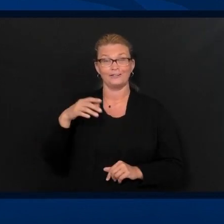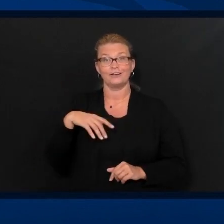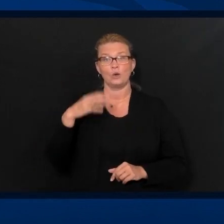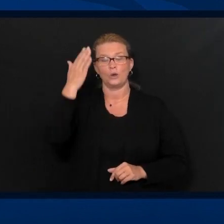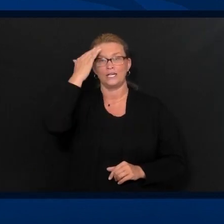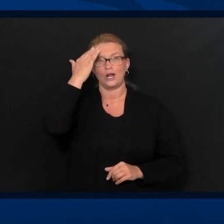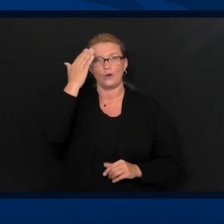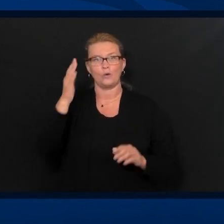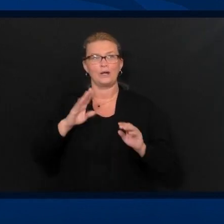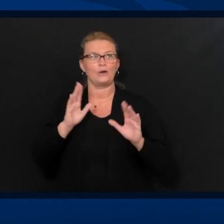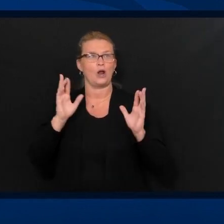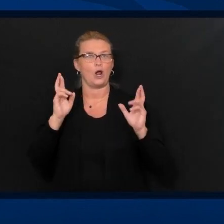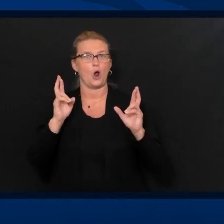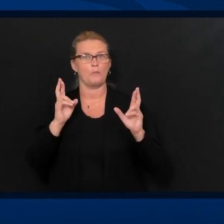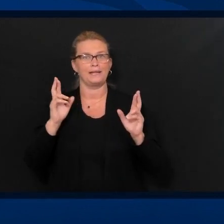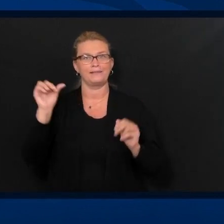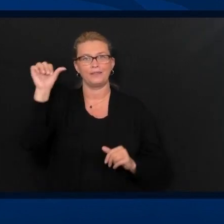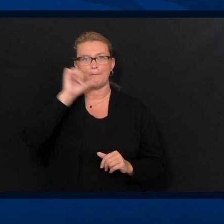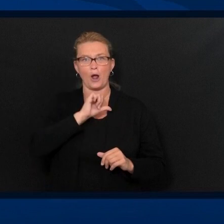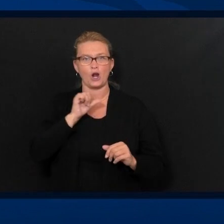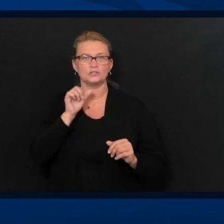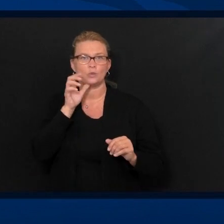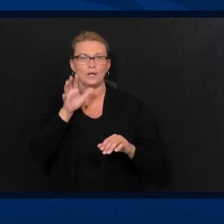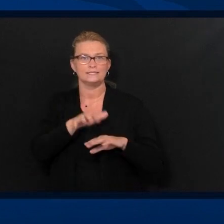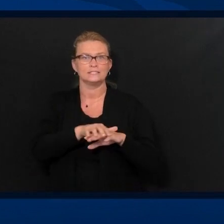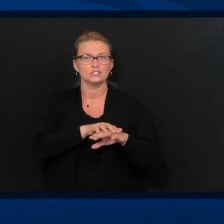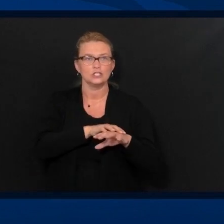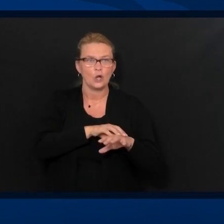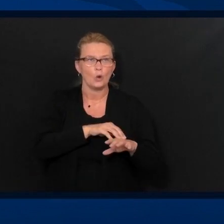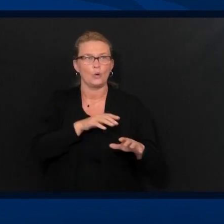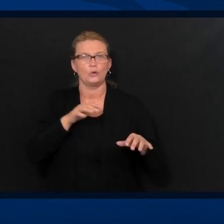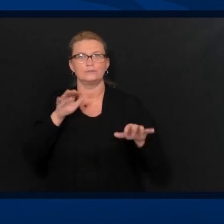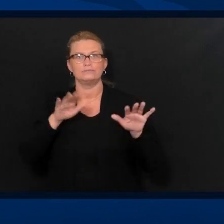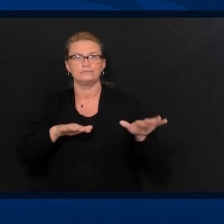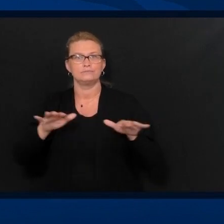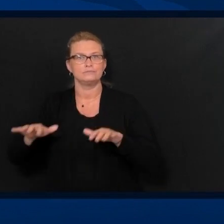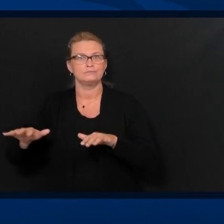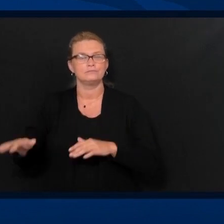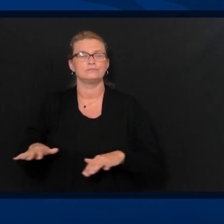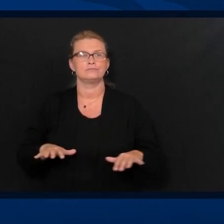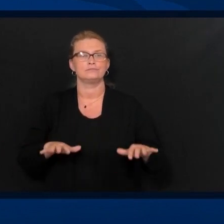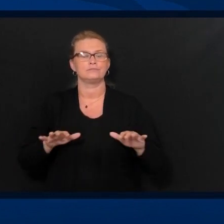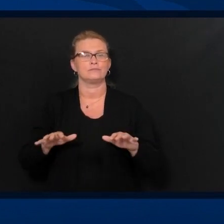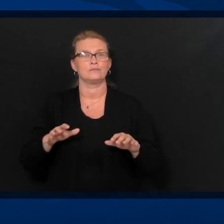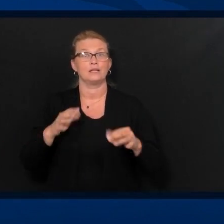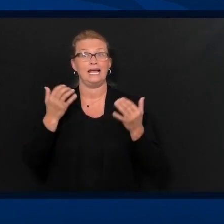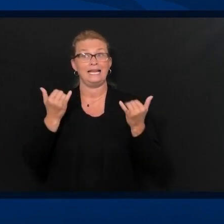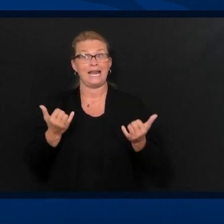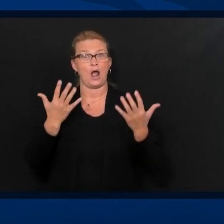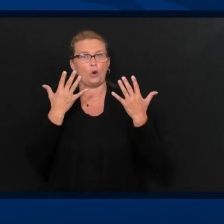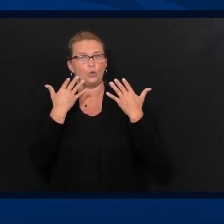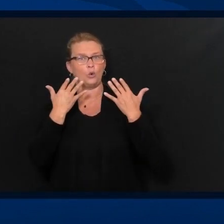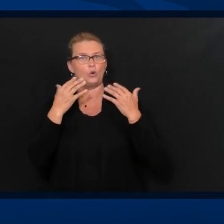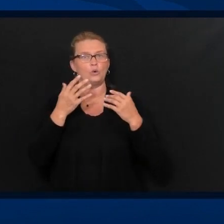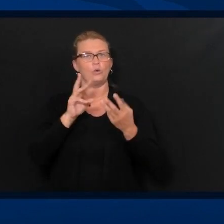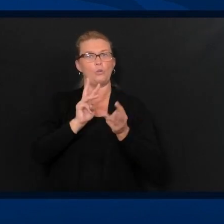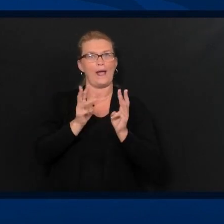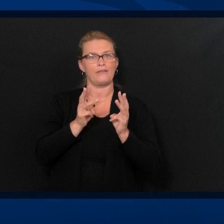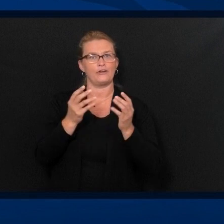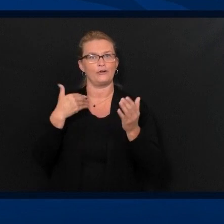would maybe settle down a little bit when it got warmer. It didn't quite happen that way. With cooler weather on the